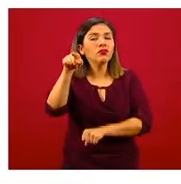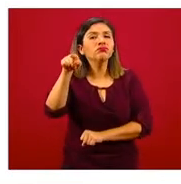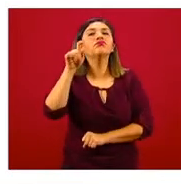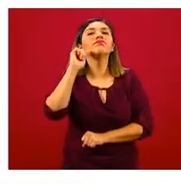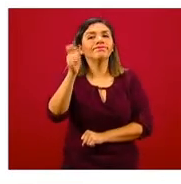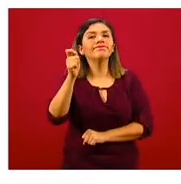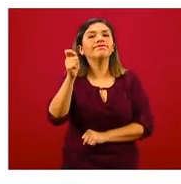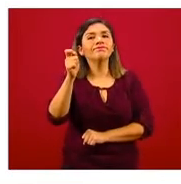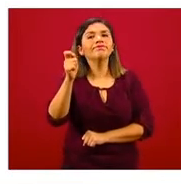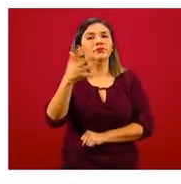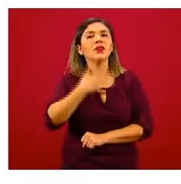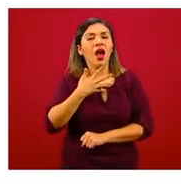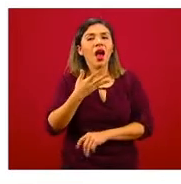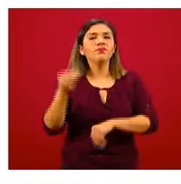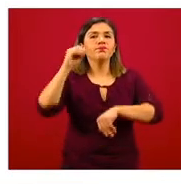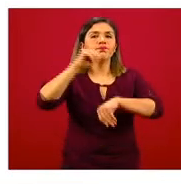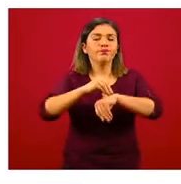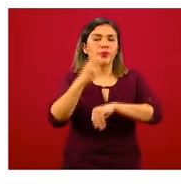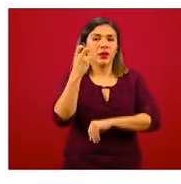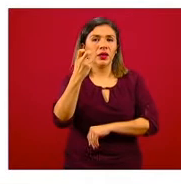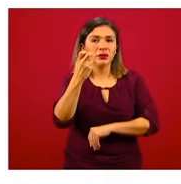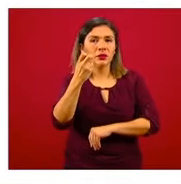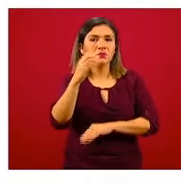epidemic, and only one state